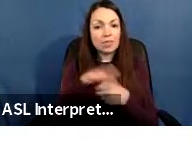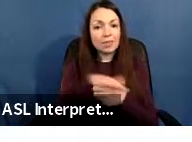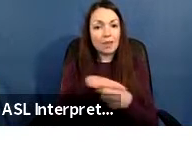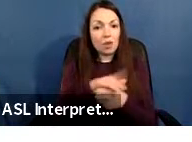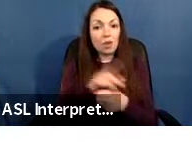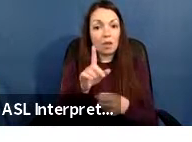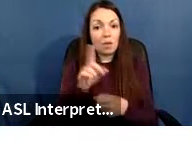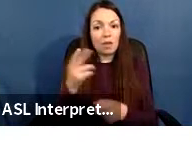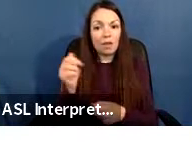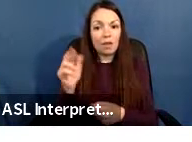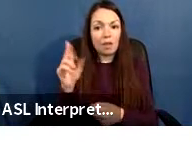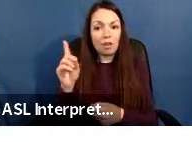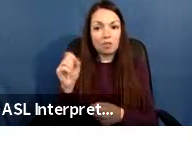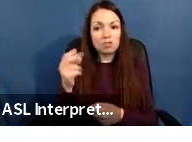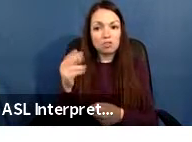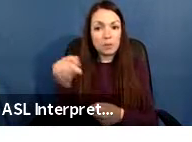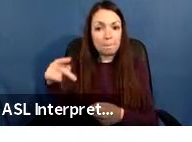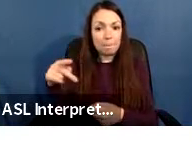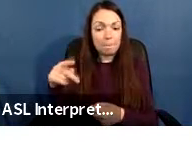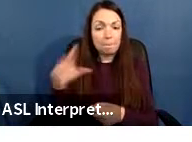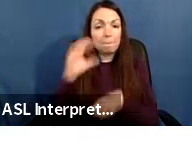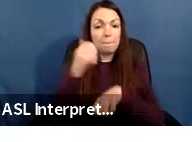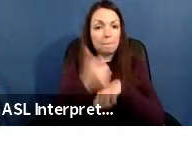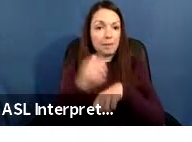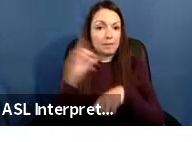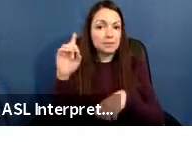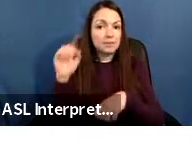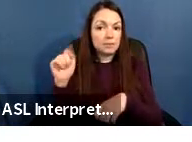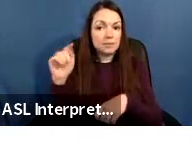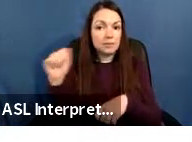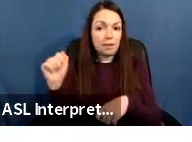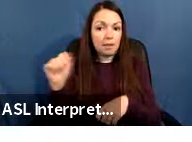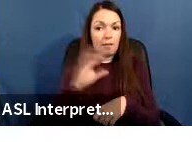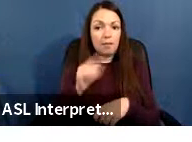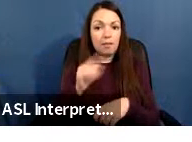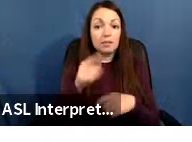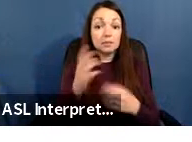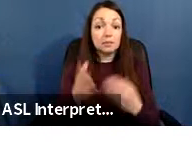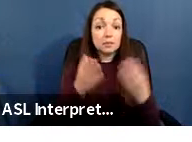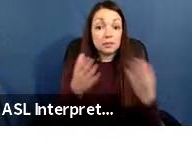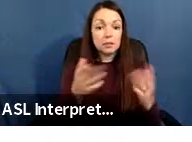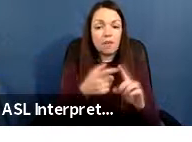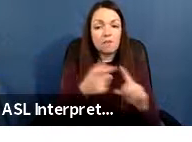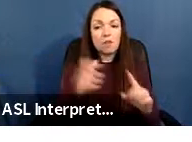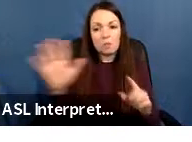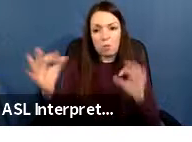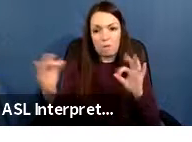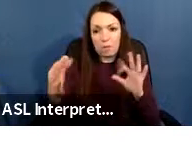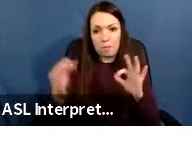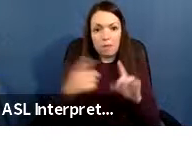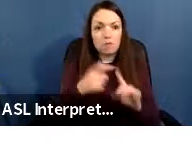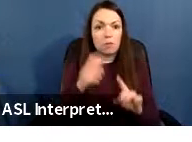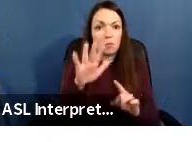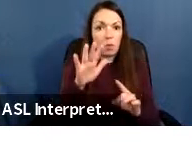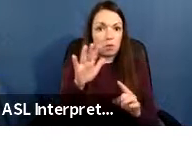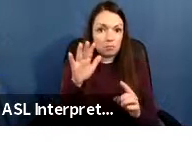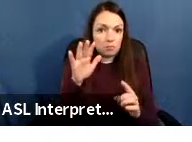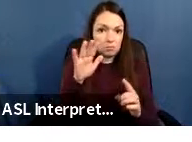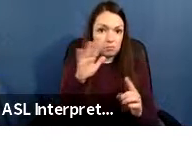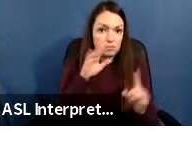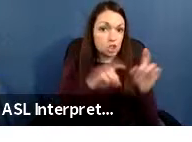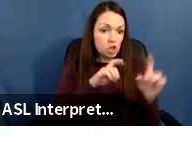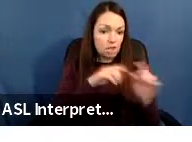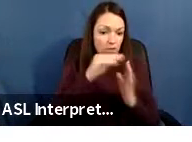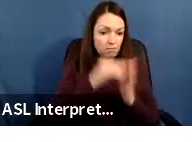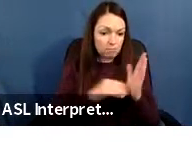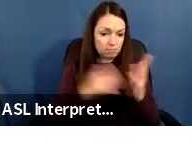data. And also these were recommendations that were made based on your feedback from the survey that you completed last year.